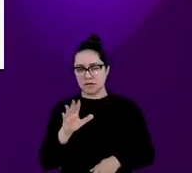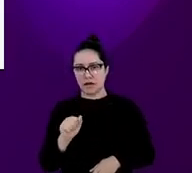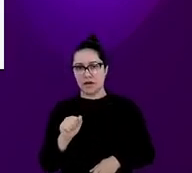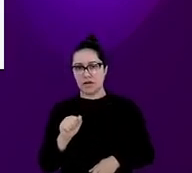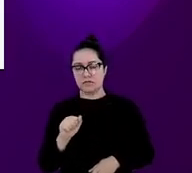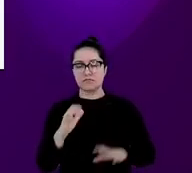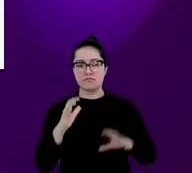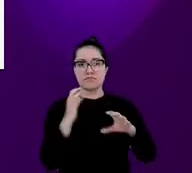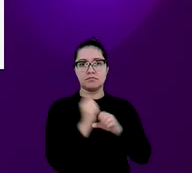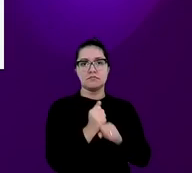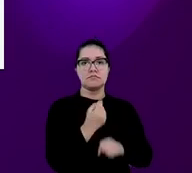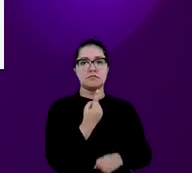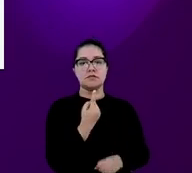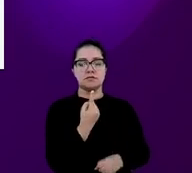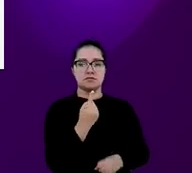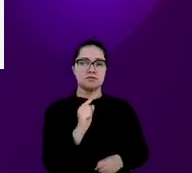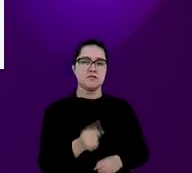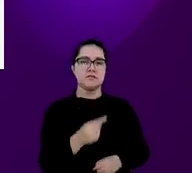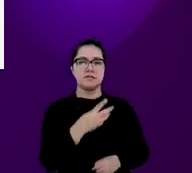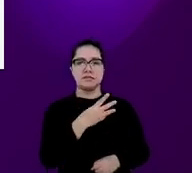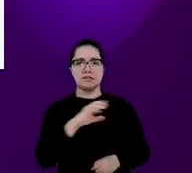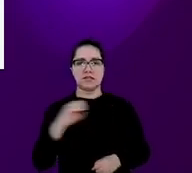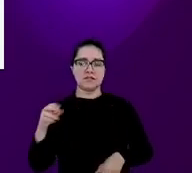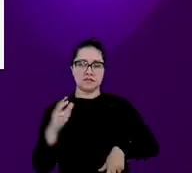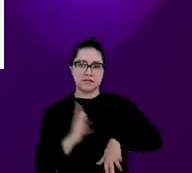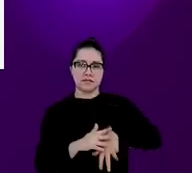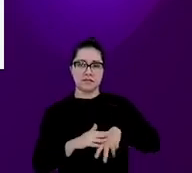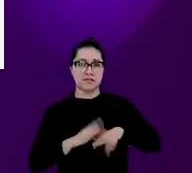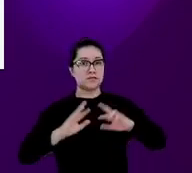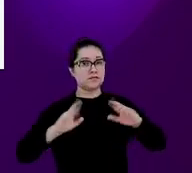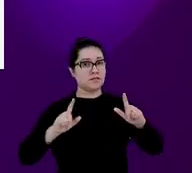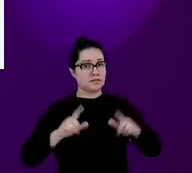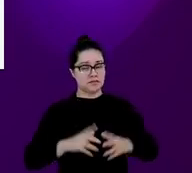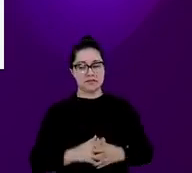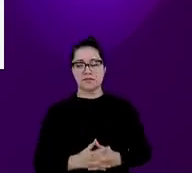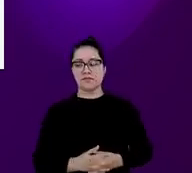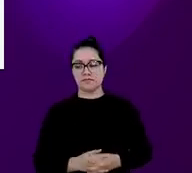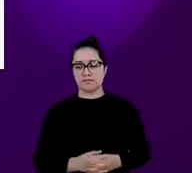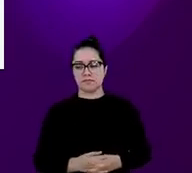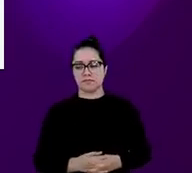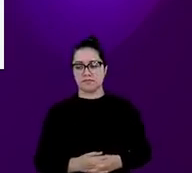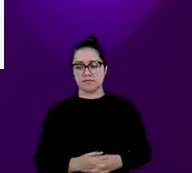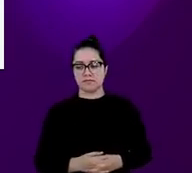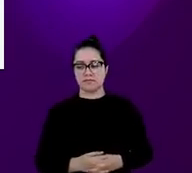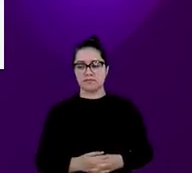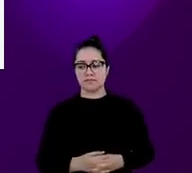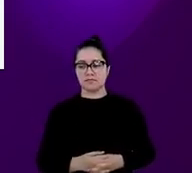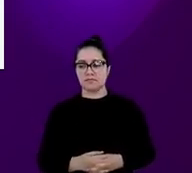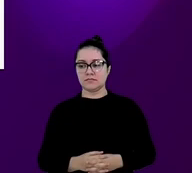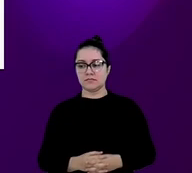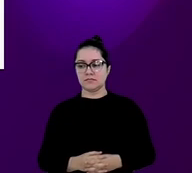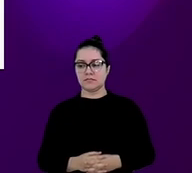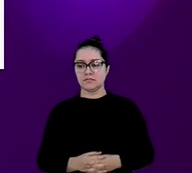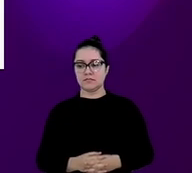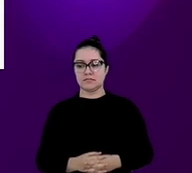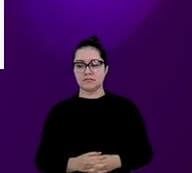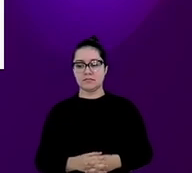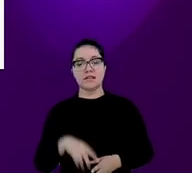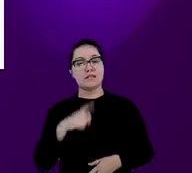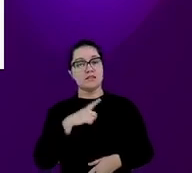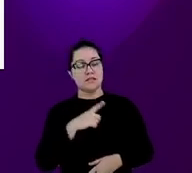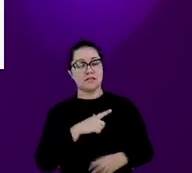patients, and they decreased 60%, more than 60% of the intensity of their